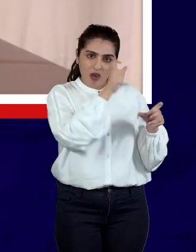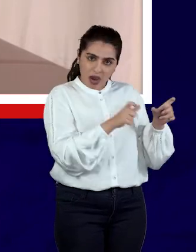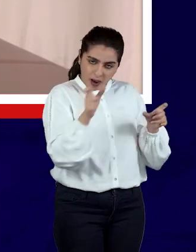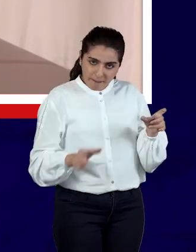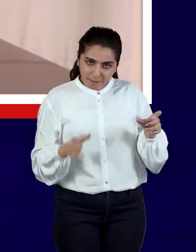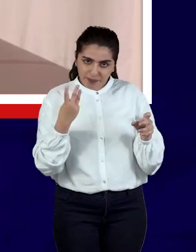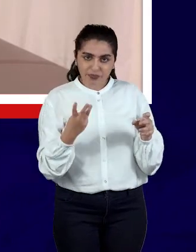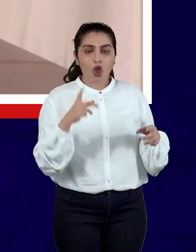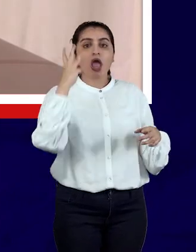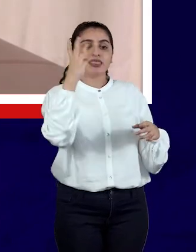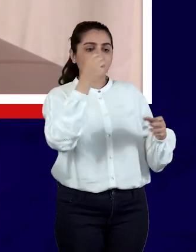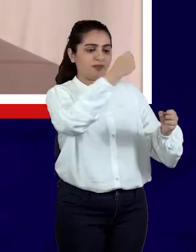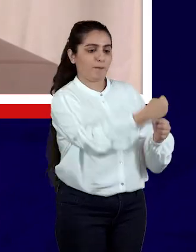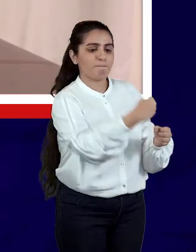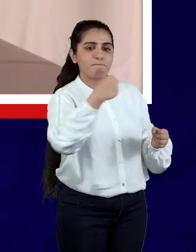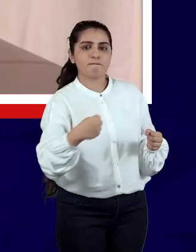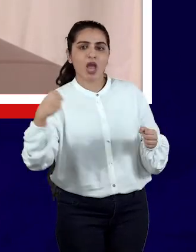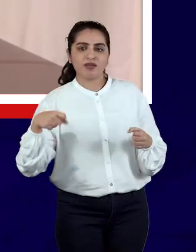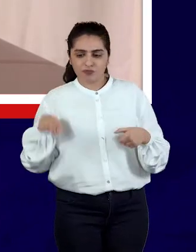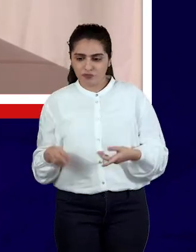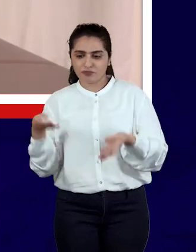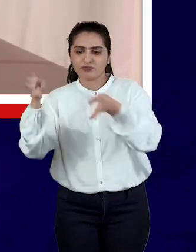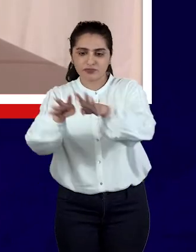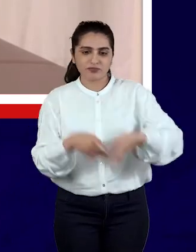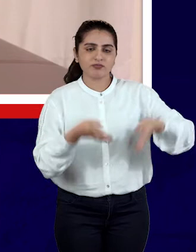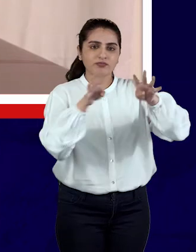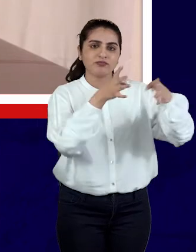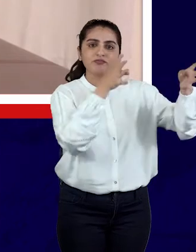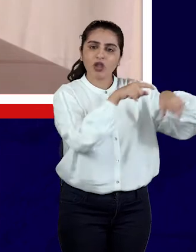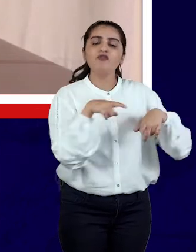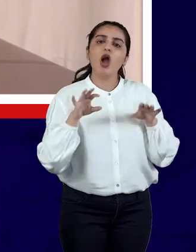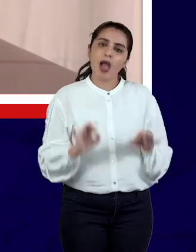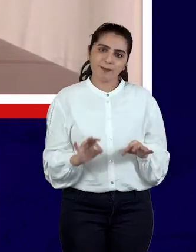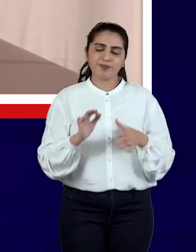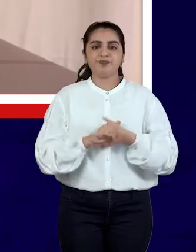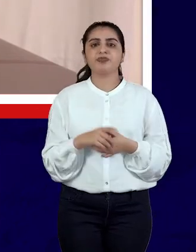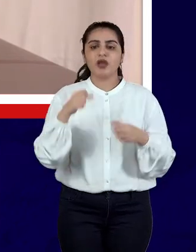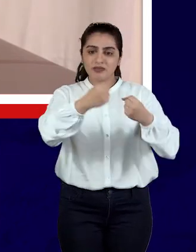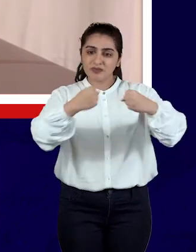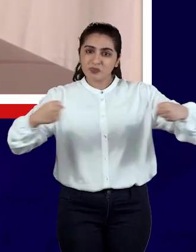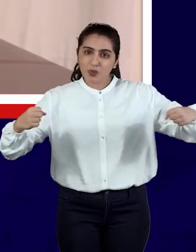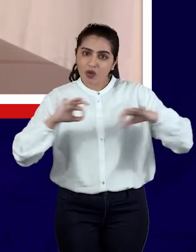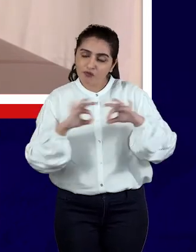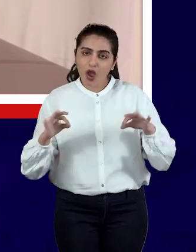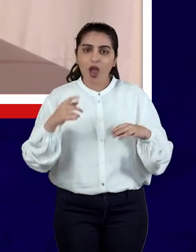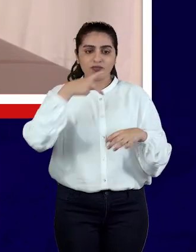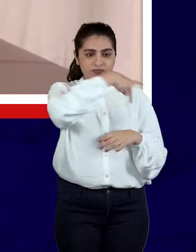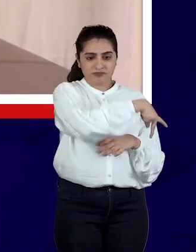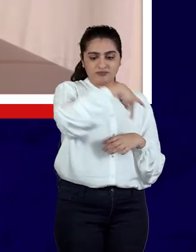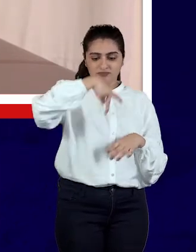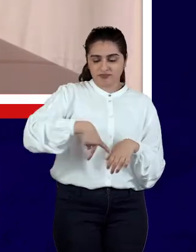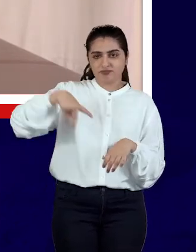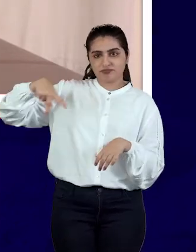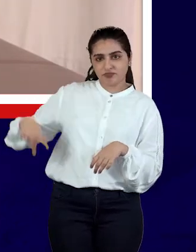hairstylist and three inmates who worked as their clients. So the clients would sit in their chairs and the hairstylist would